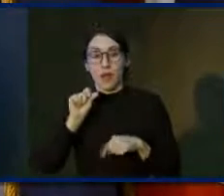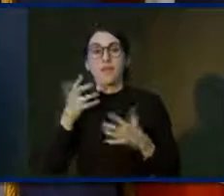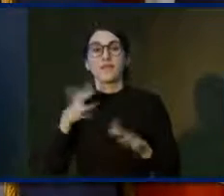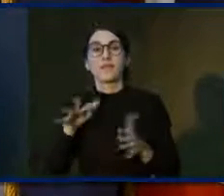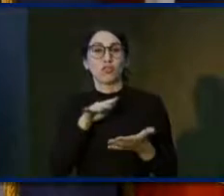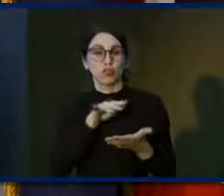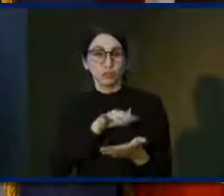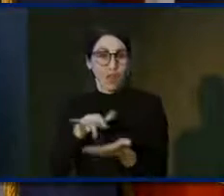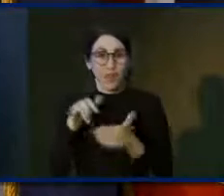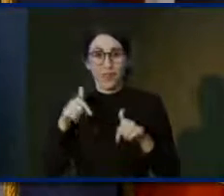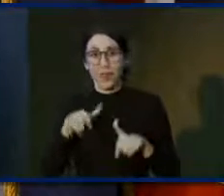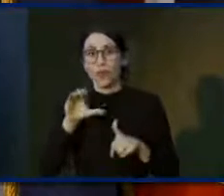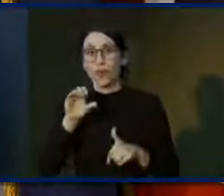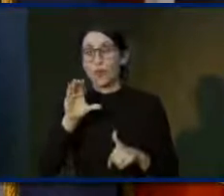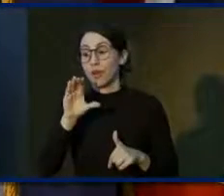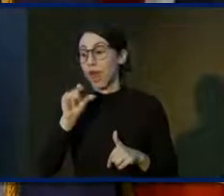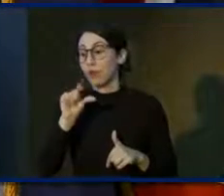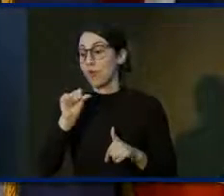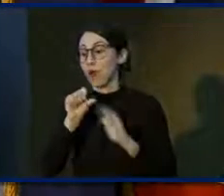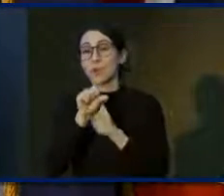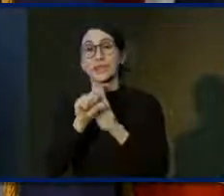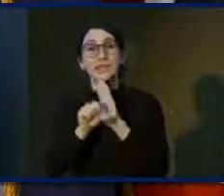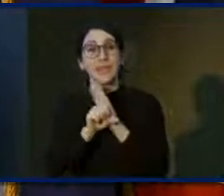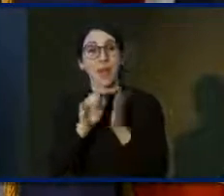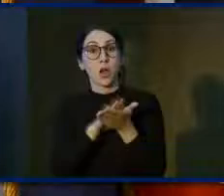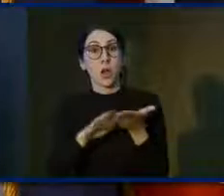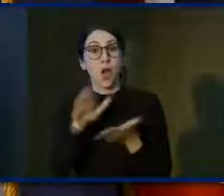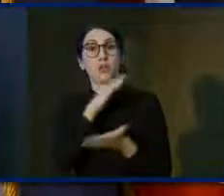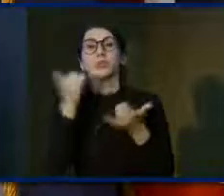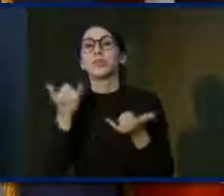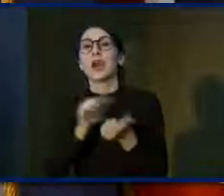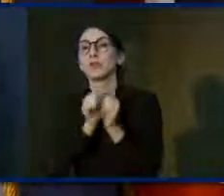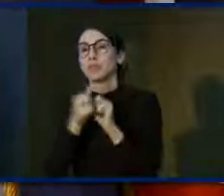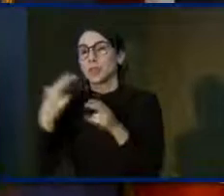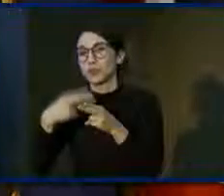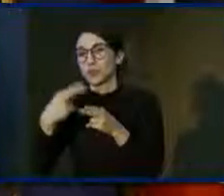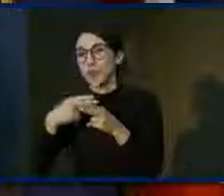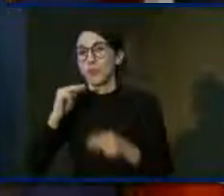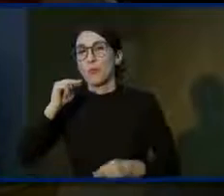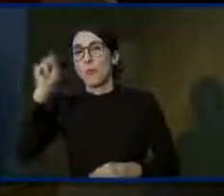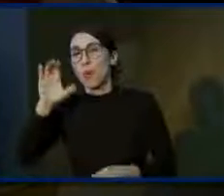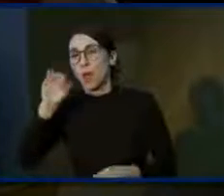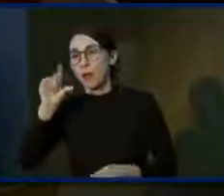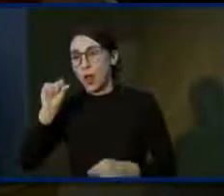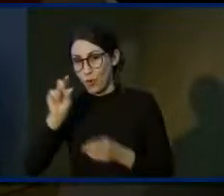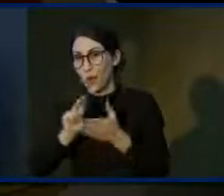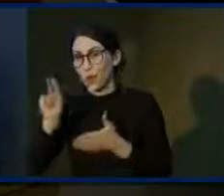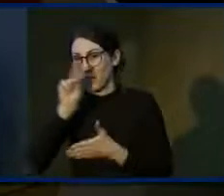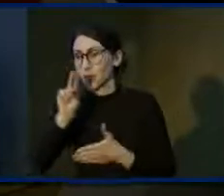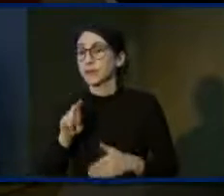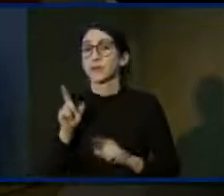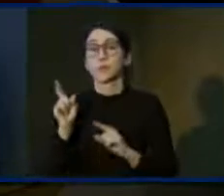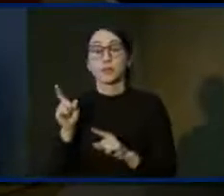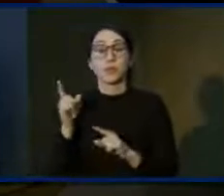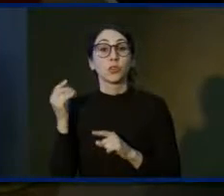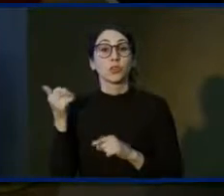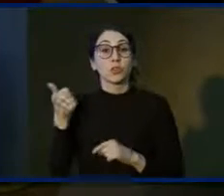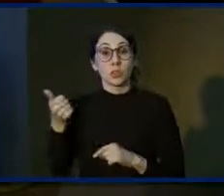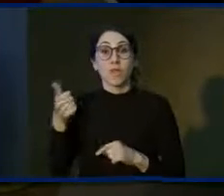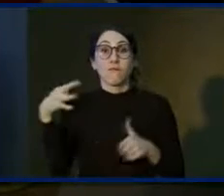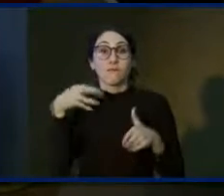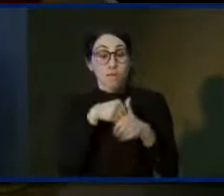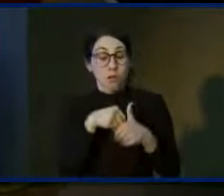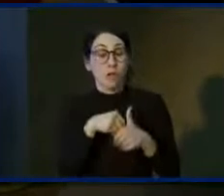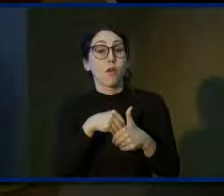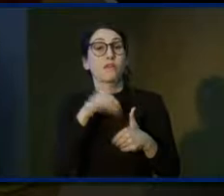State College, now the University of Northern Colorado. She has been so involved in not only the national Little Rock Nine efforts